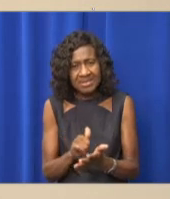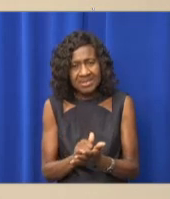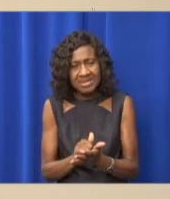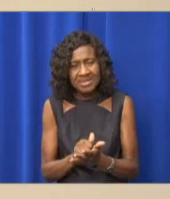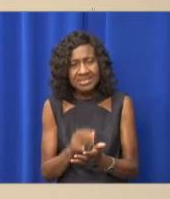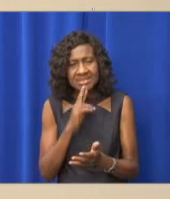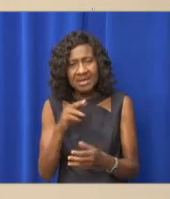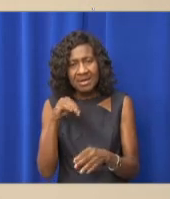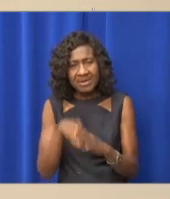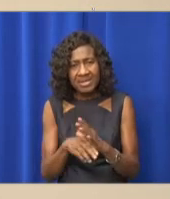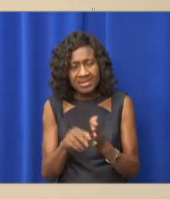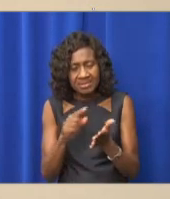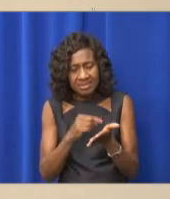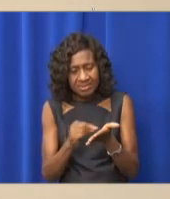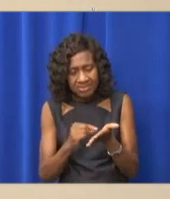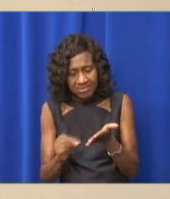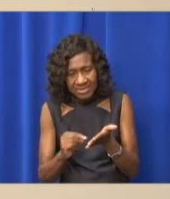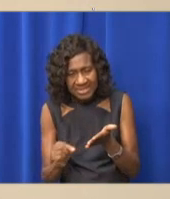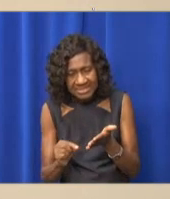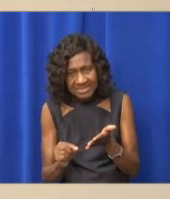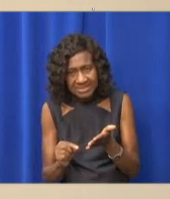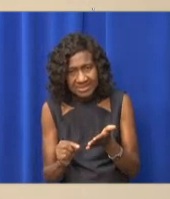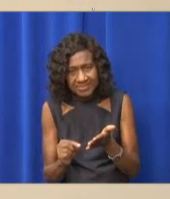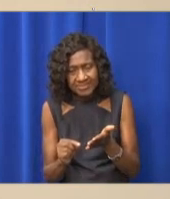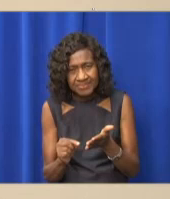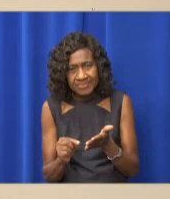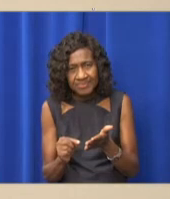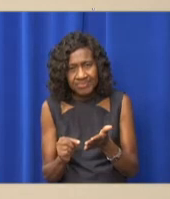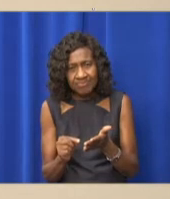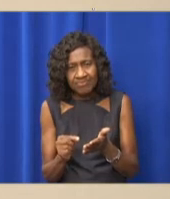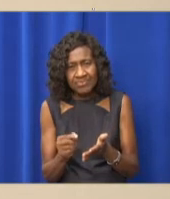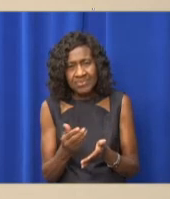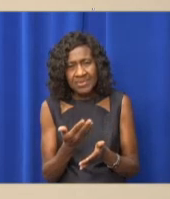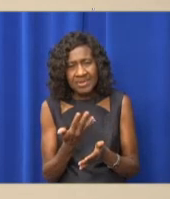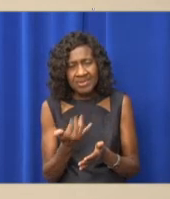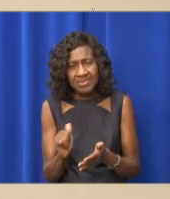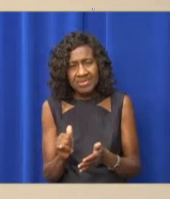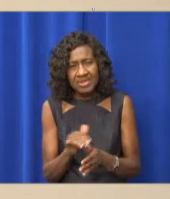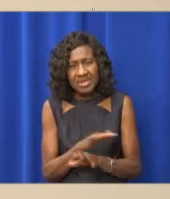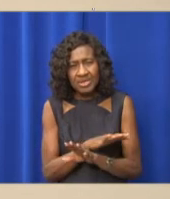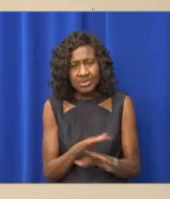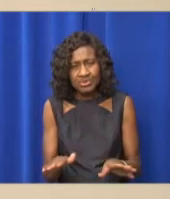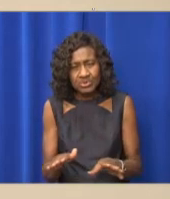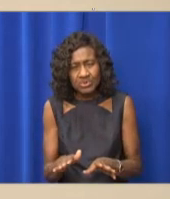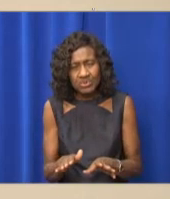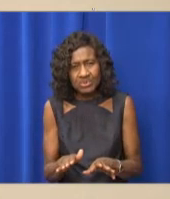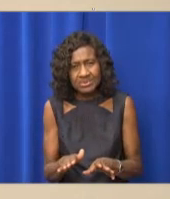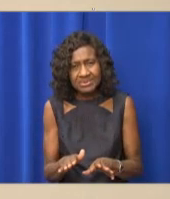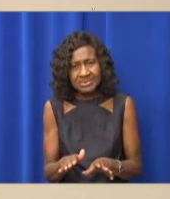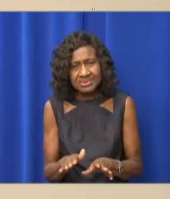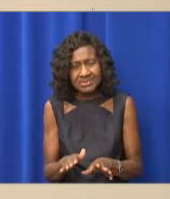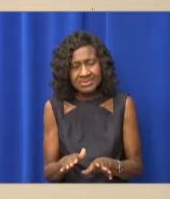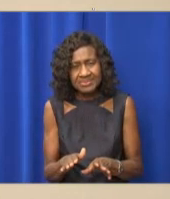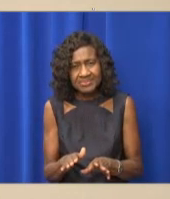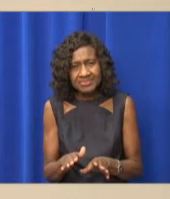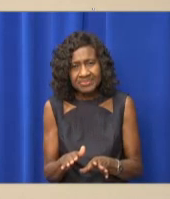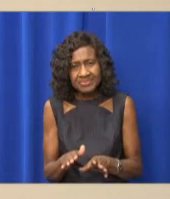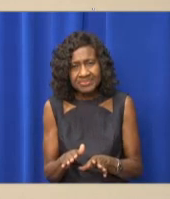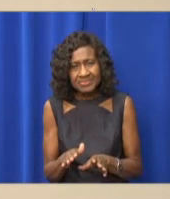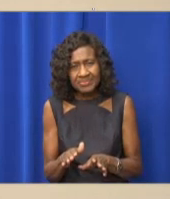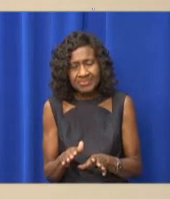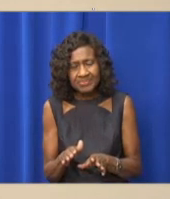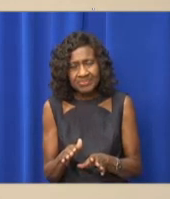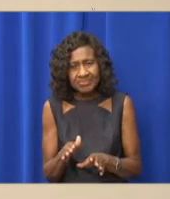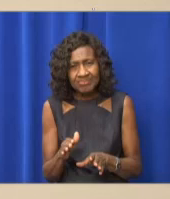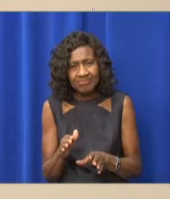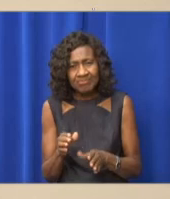correspondence, little or no regard is given to what is considered by constitutional lawyers, human rights